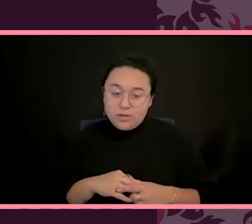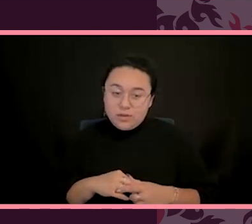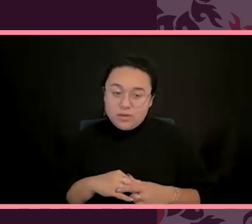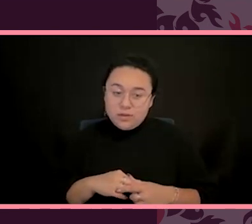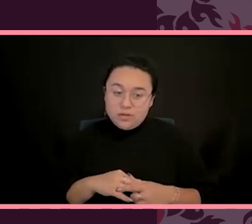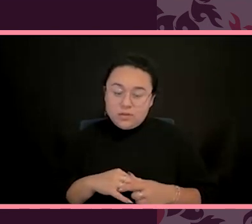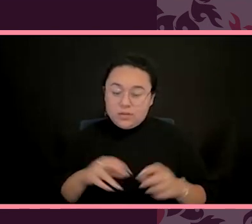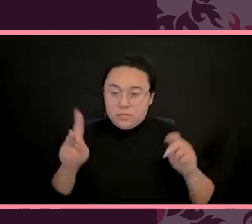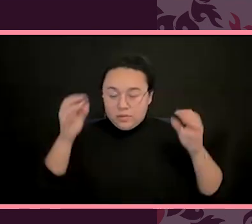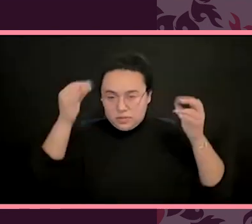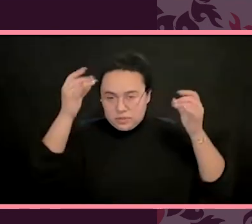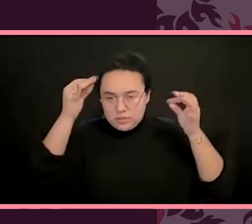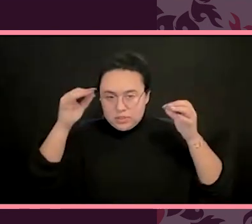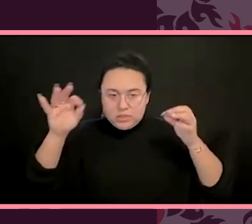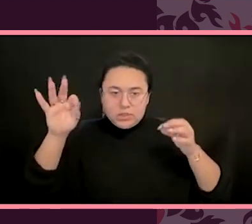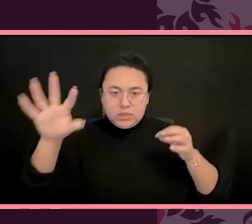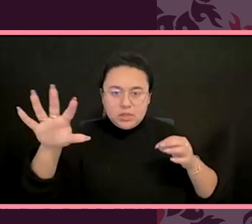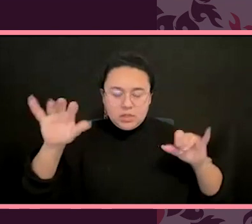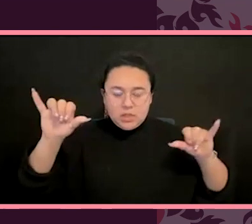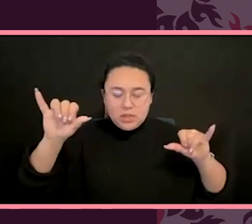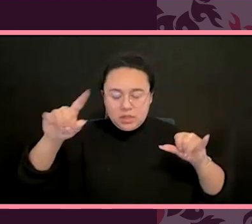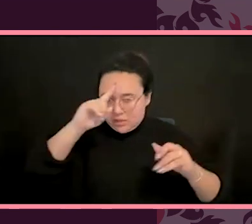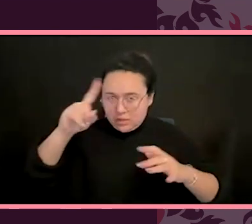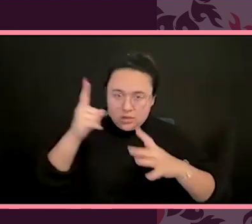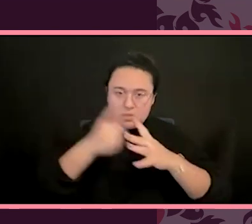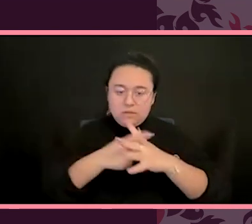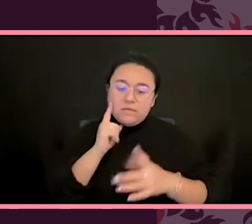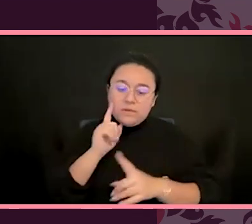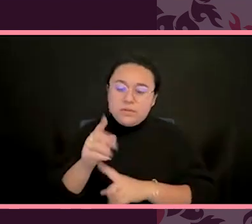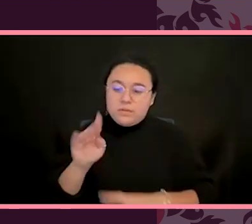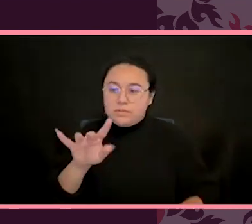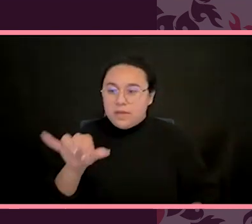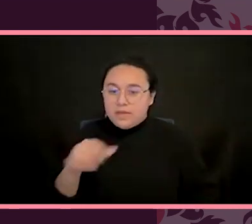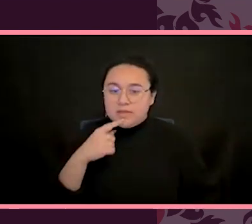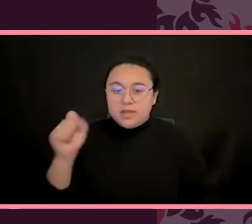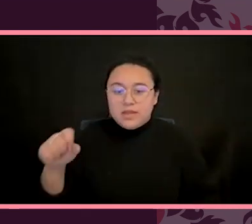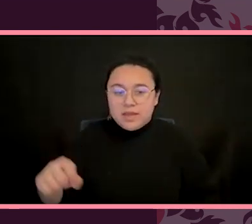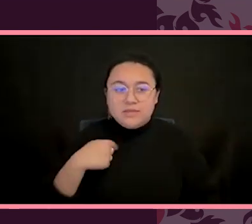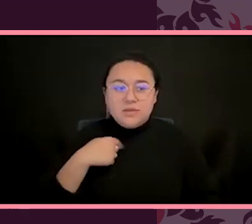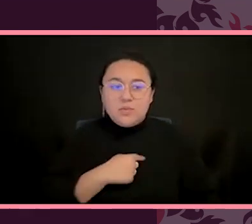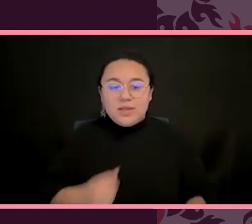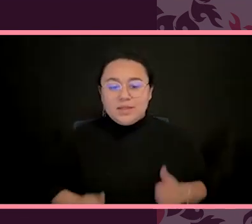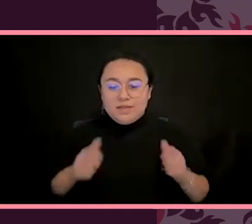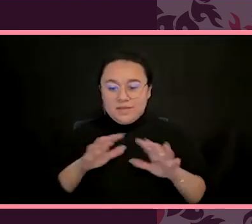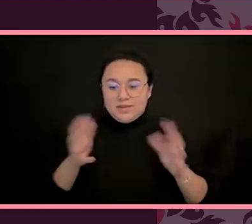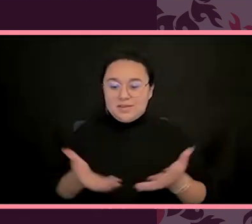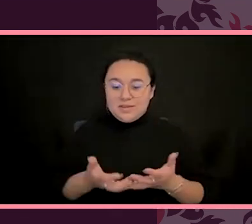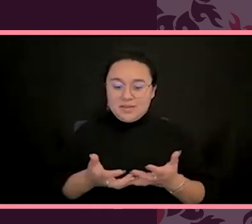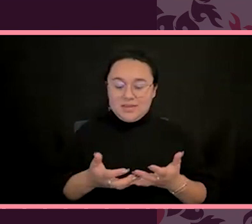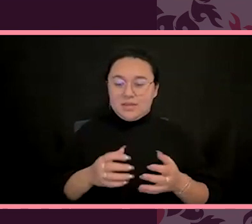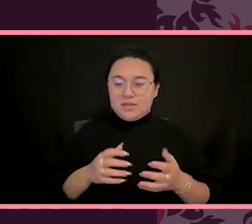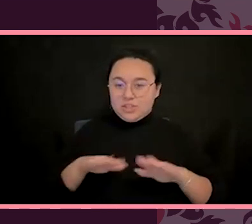Let it drop for a minute, right? Well, Bethany's going, oh, right. We live in a society where children have